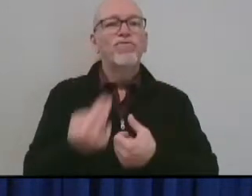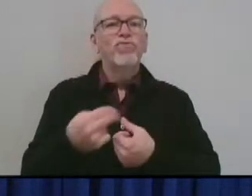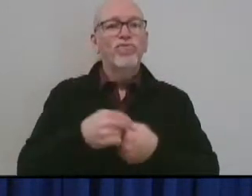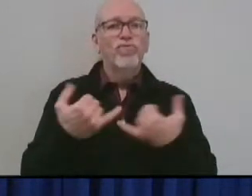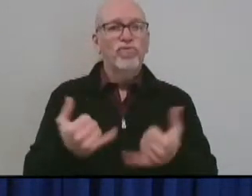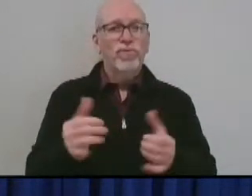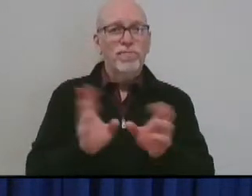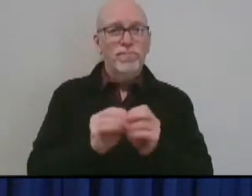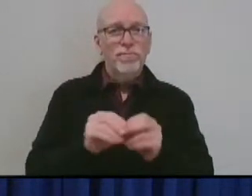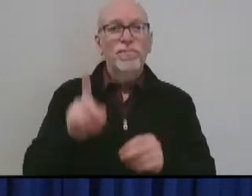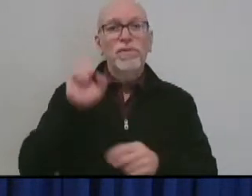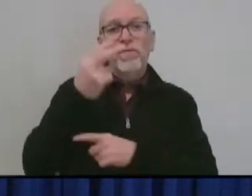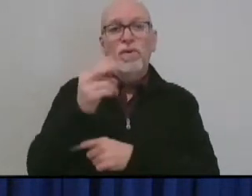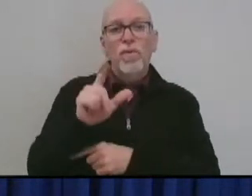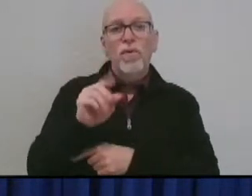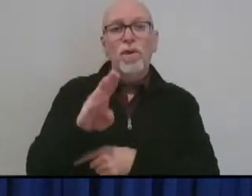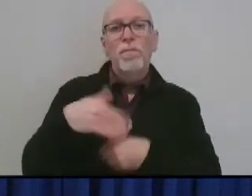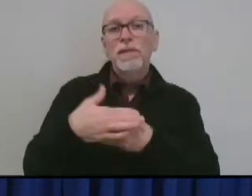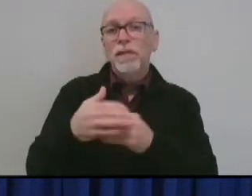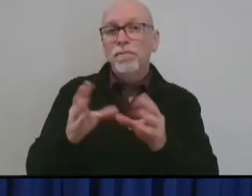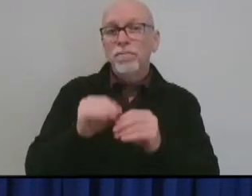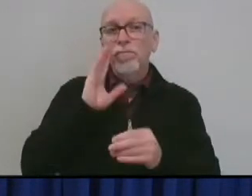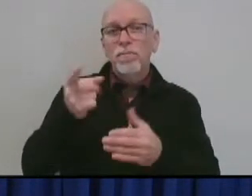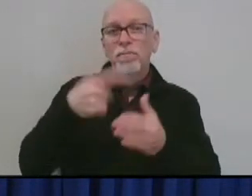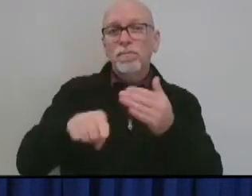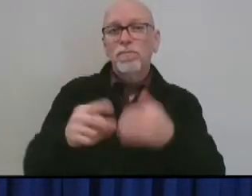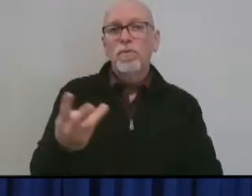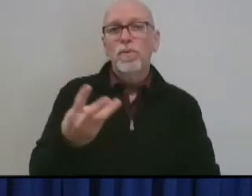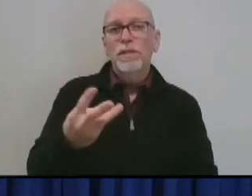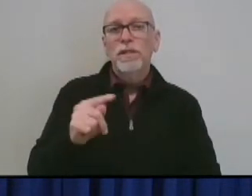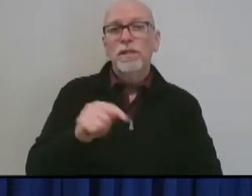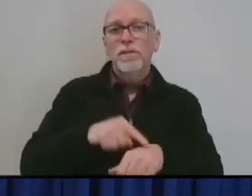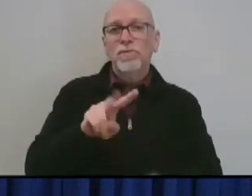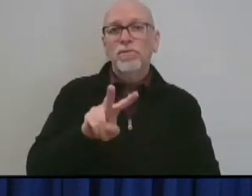briefing. Governor Holcomb's next briefing will be next Wednesday at 2:30 p.m. Eastern.